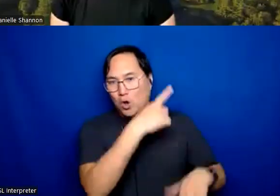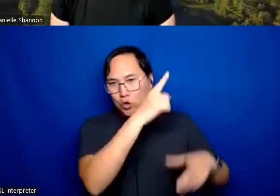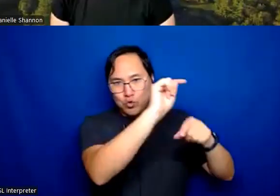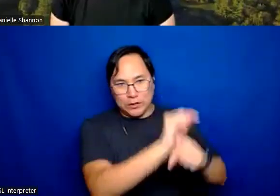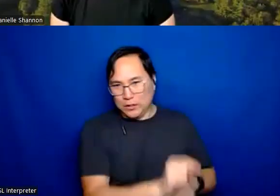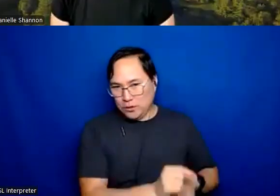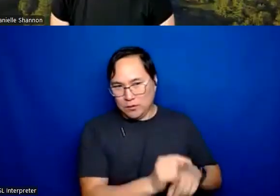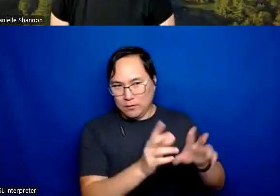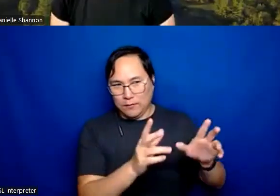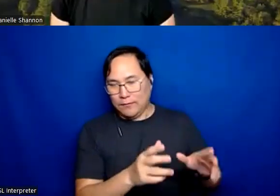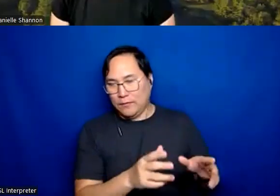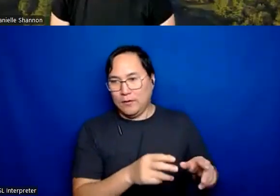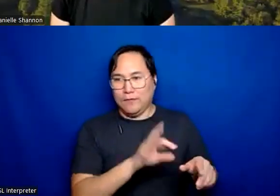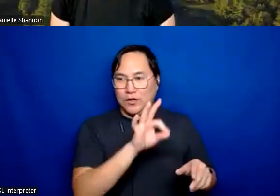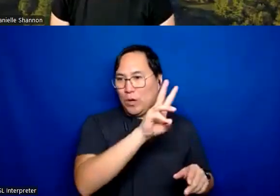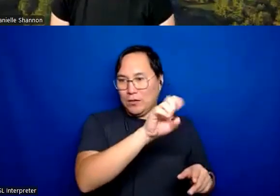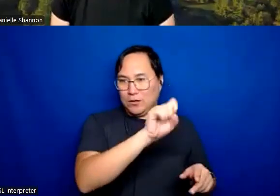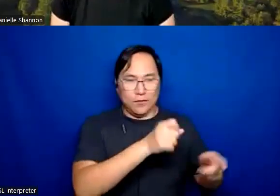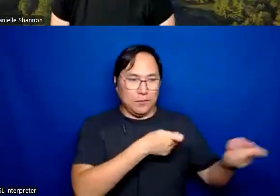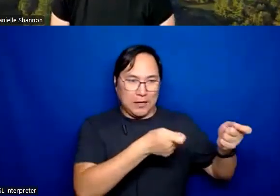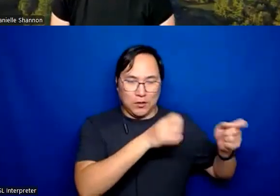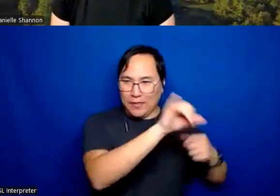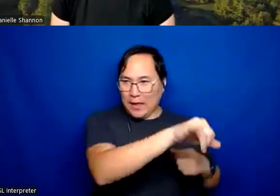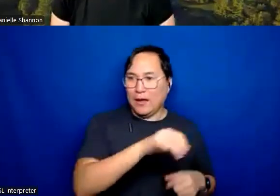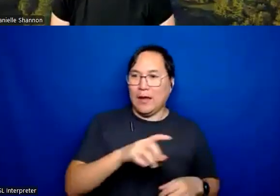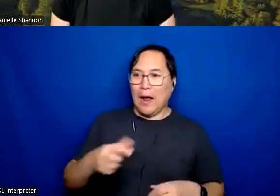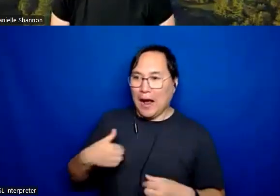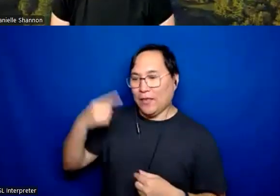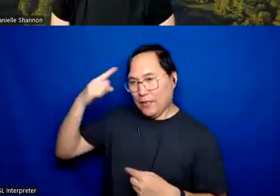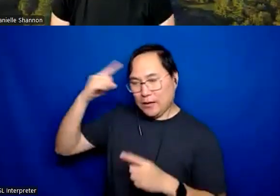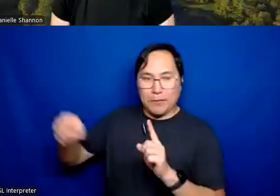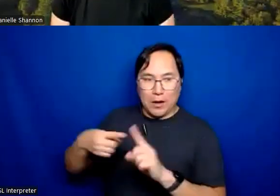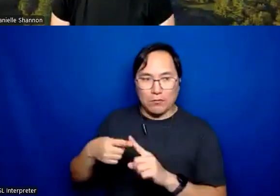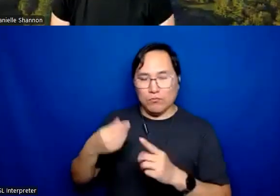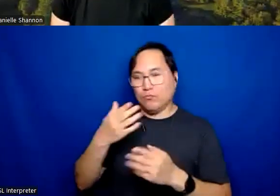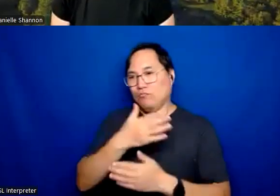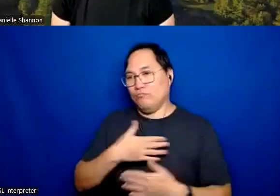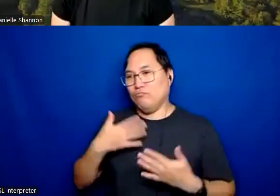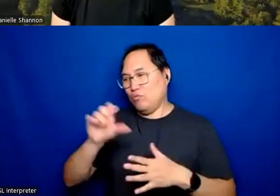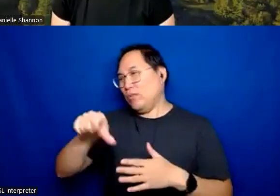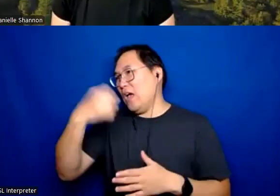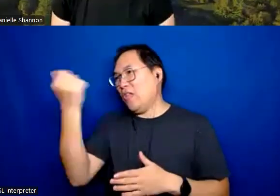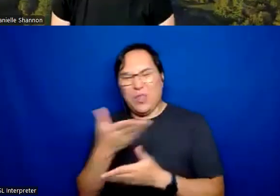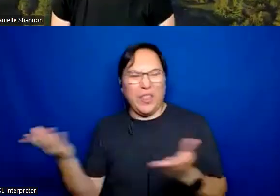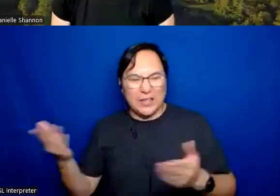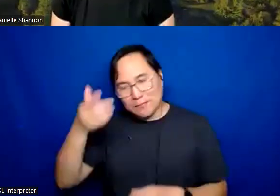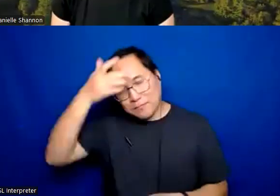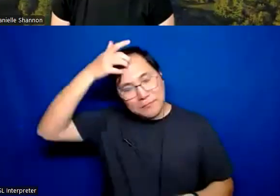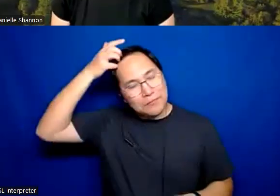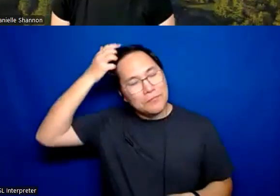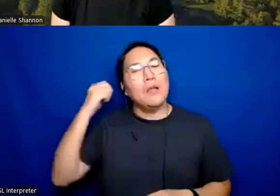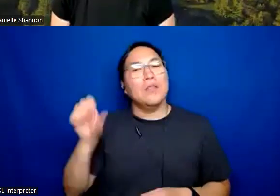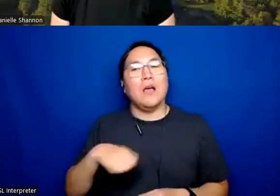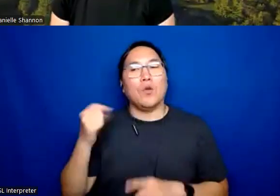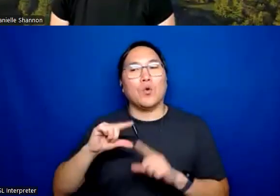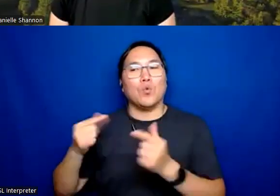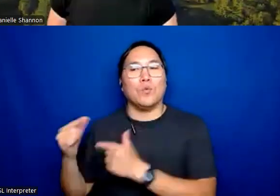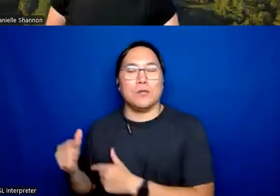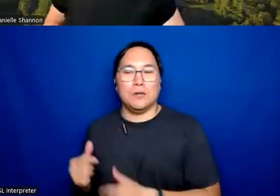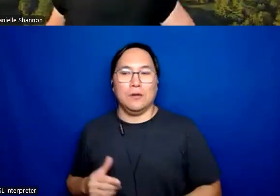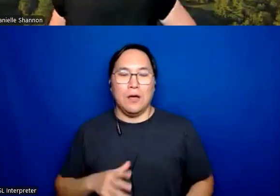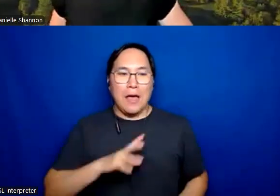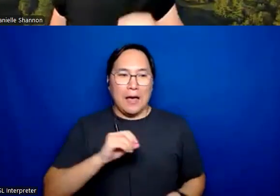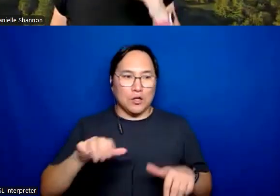of fish and wildlife managing it. And then I spent a lot of time thinking about those other groups of people. And the challenges